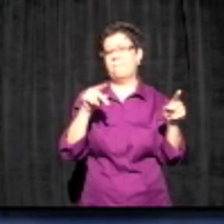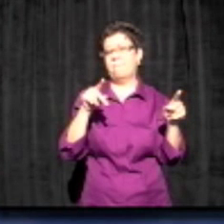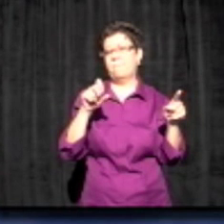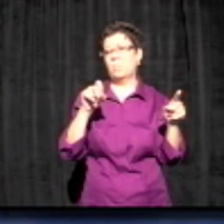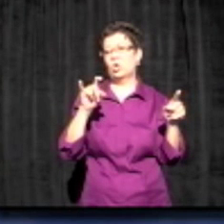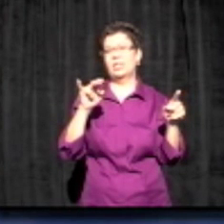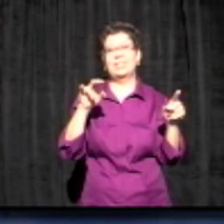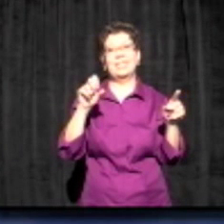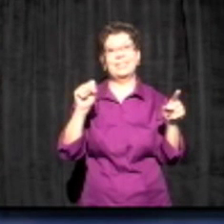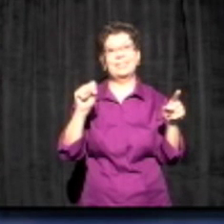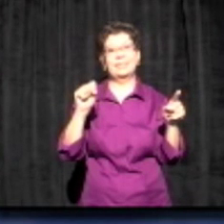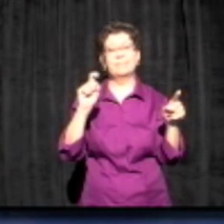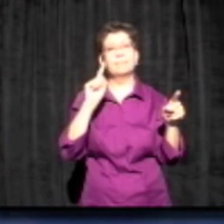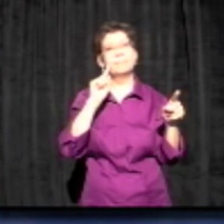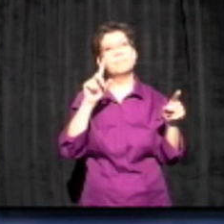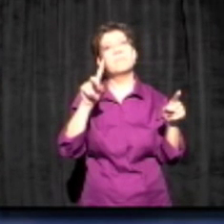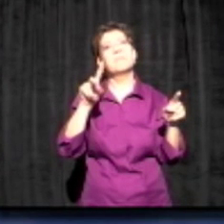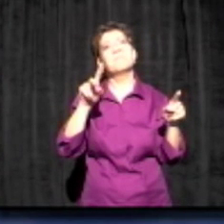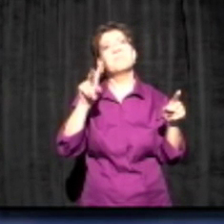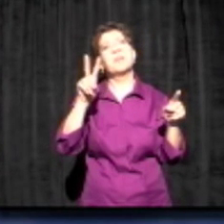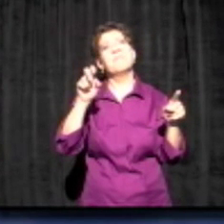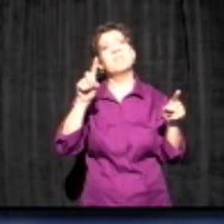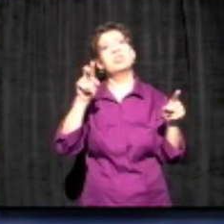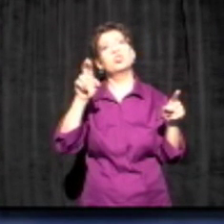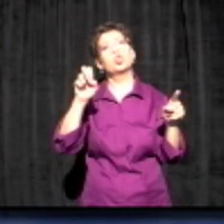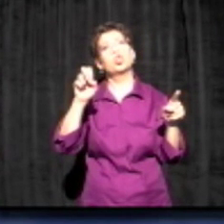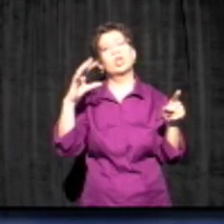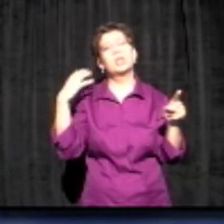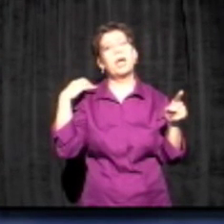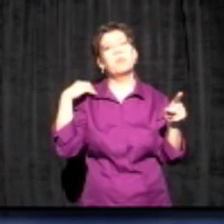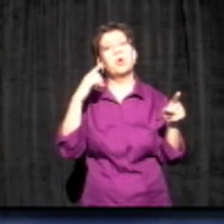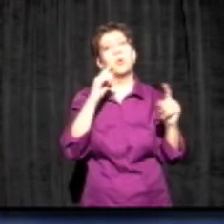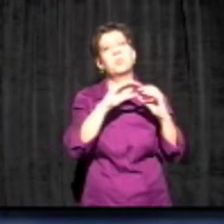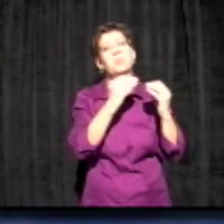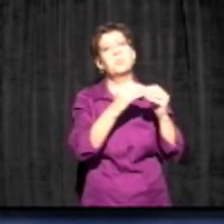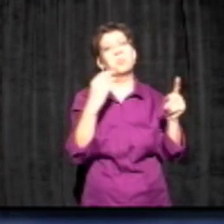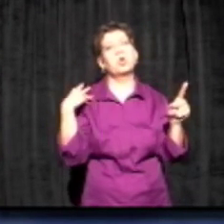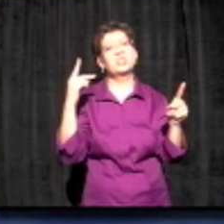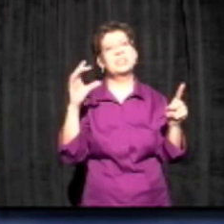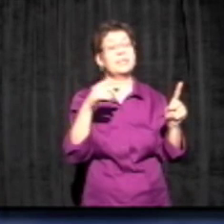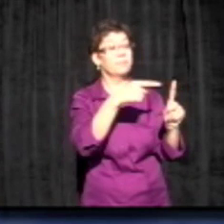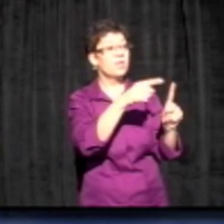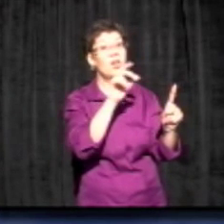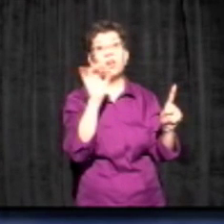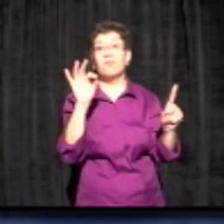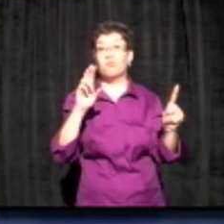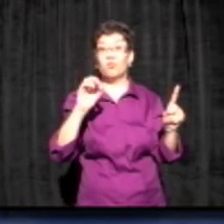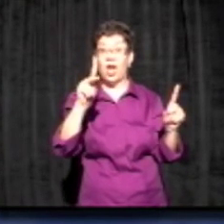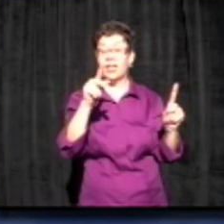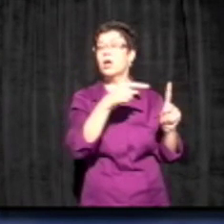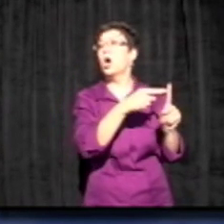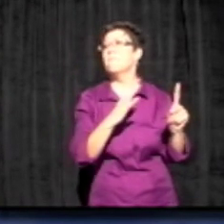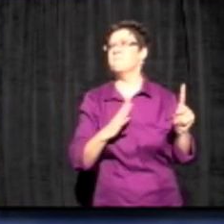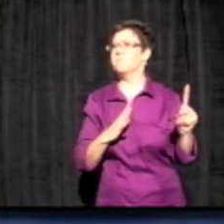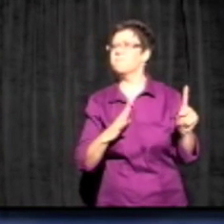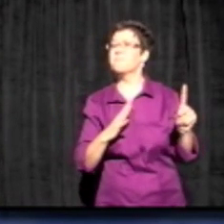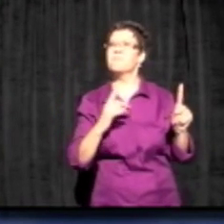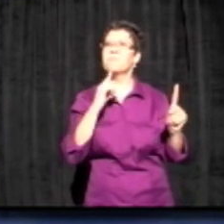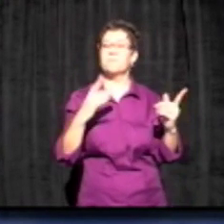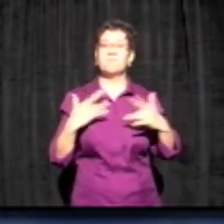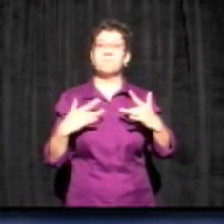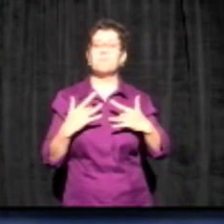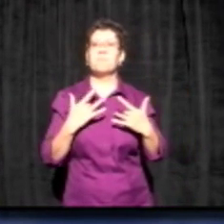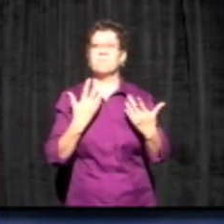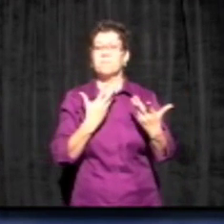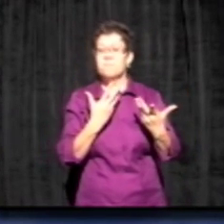successful venture capital organization in Washington. Frank put his hardworking team on the case, and